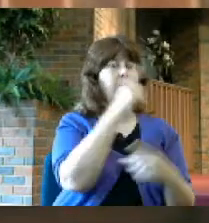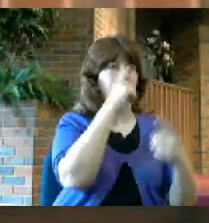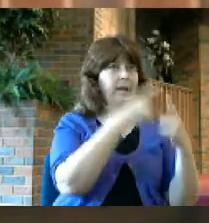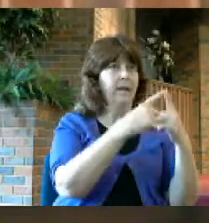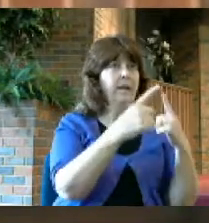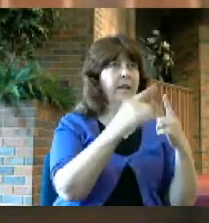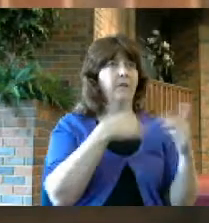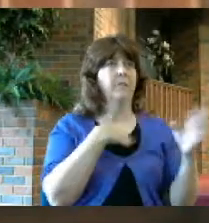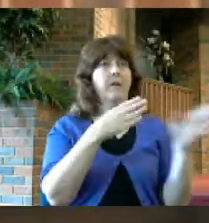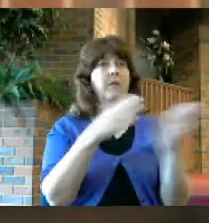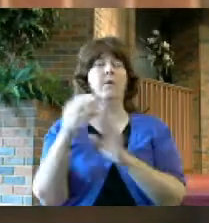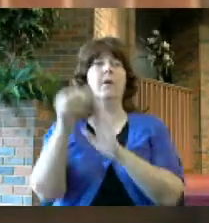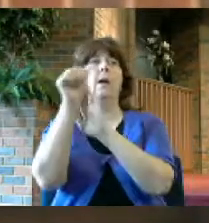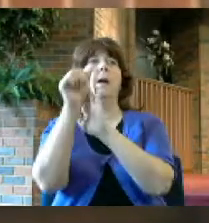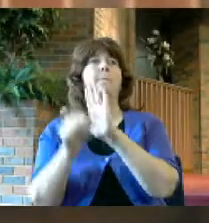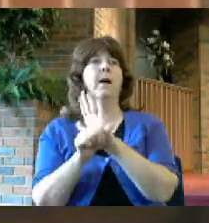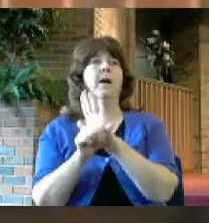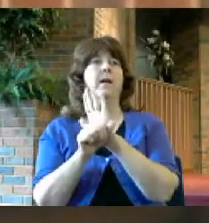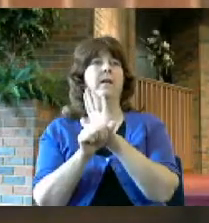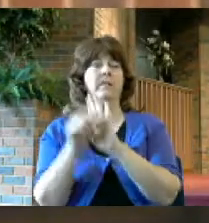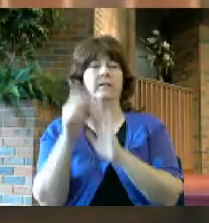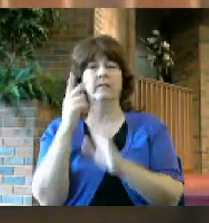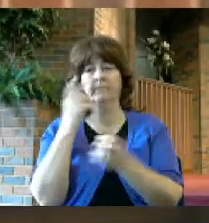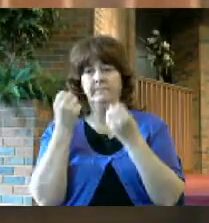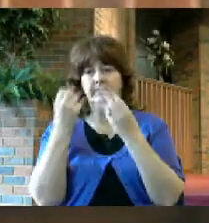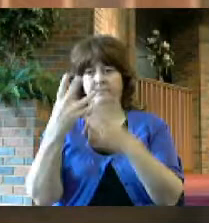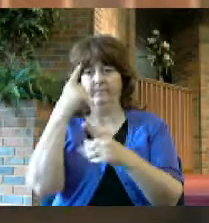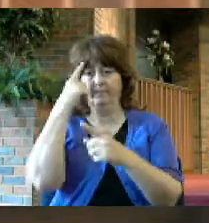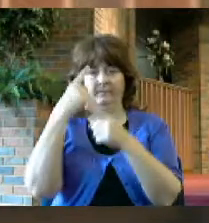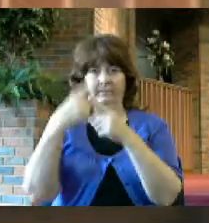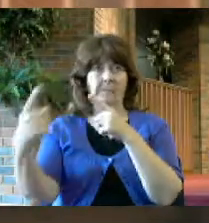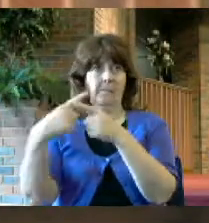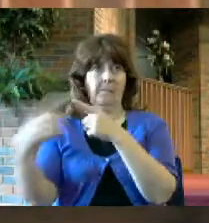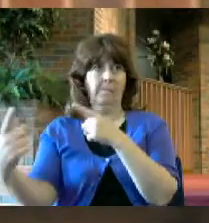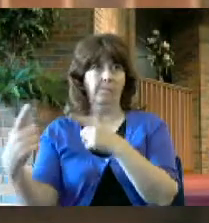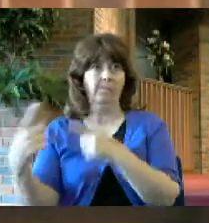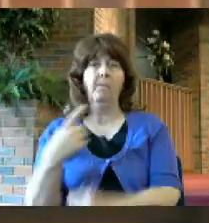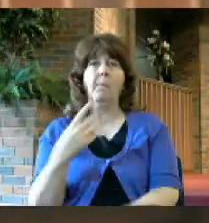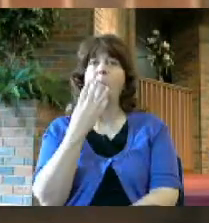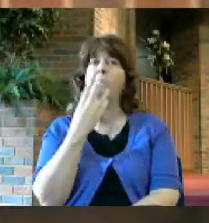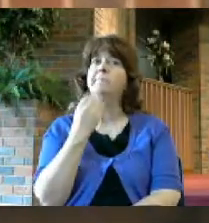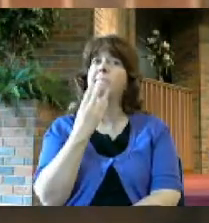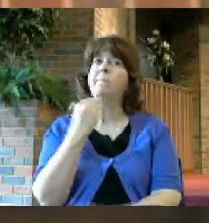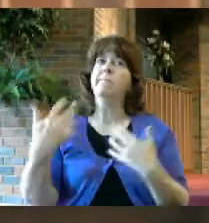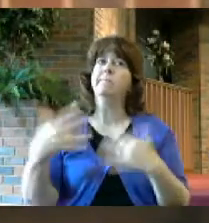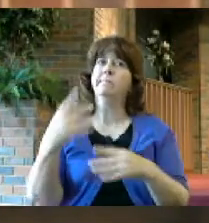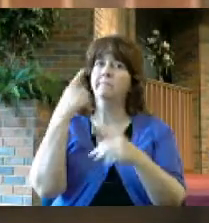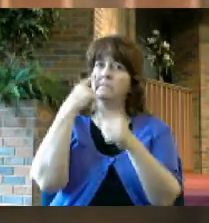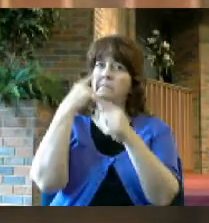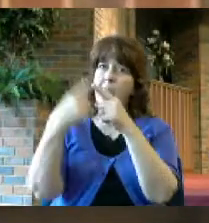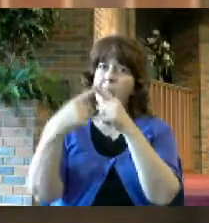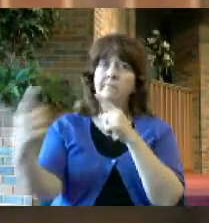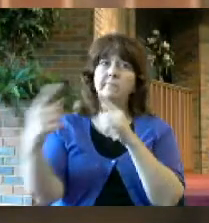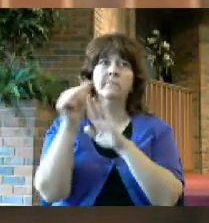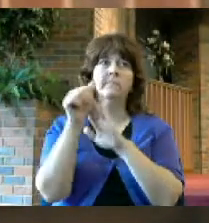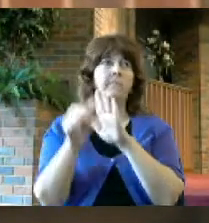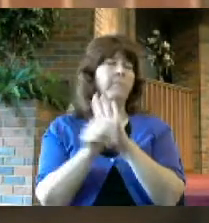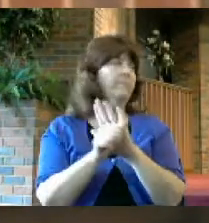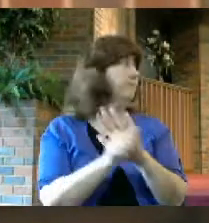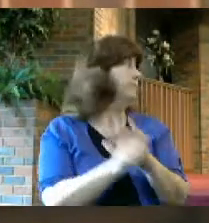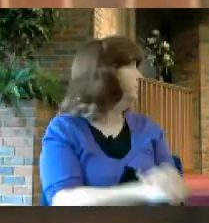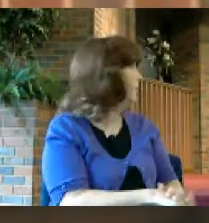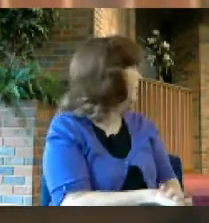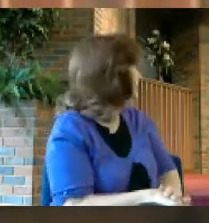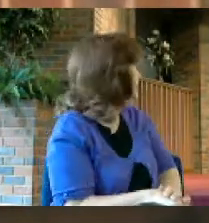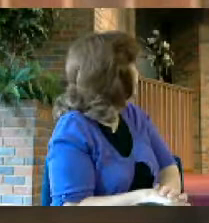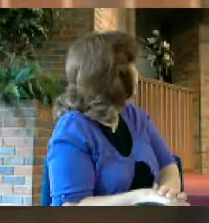fact. The Jews were definitely enemies of the apostles. You want to see some? Start in Acts chapter 4. We'll